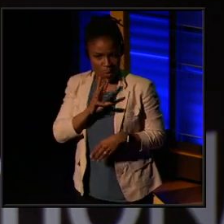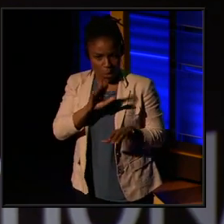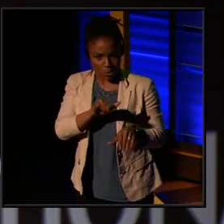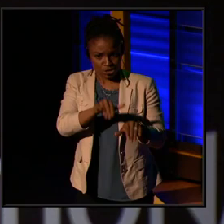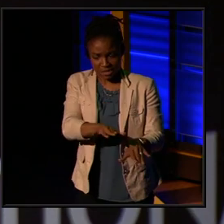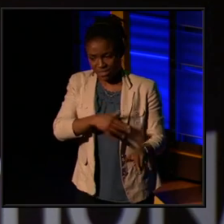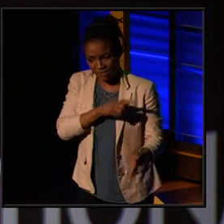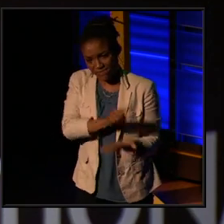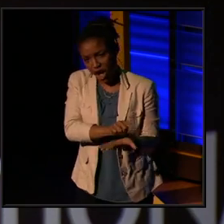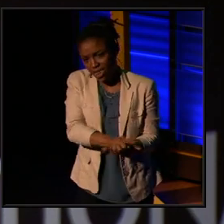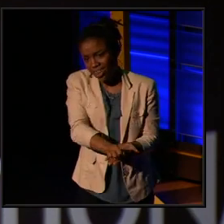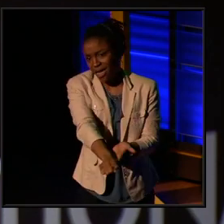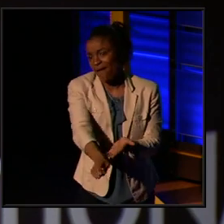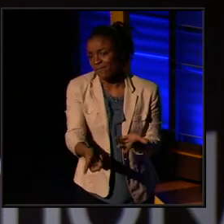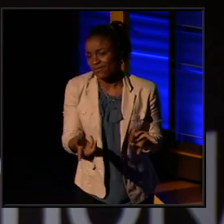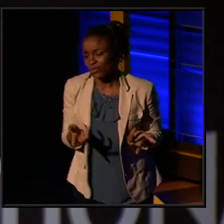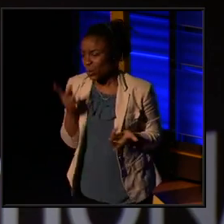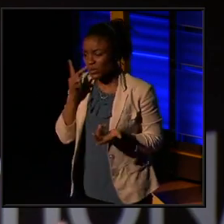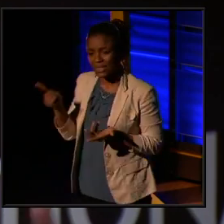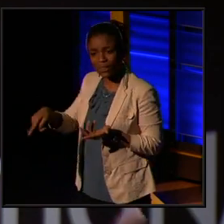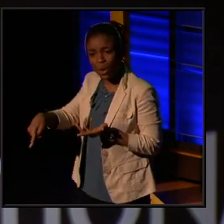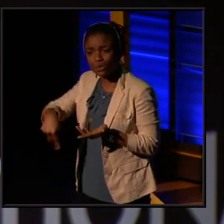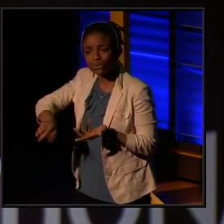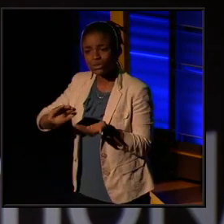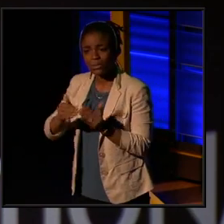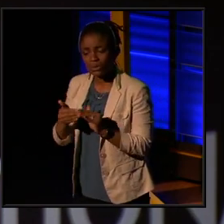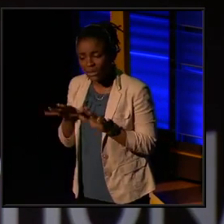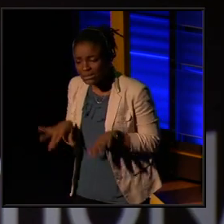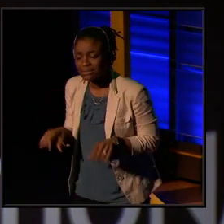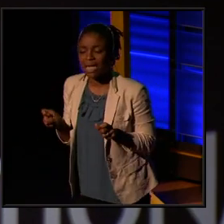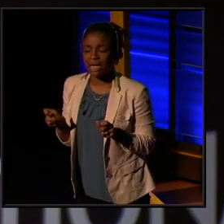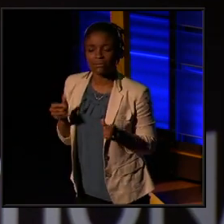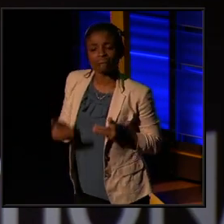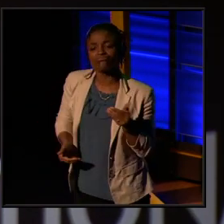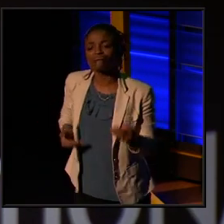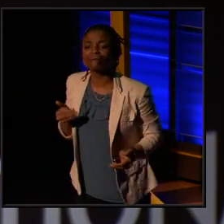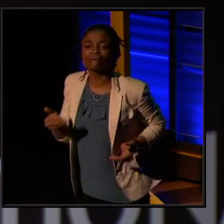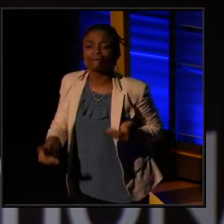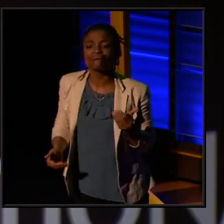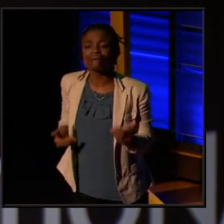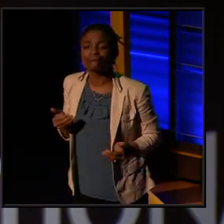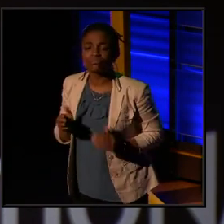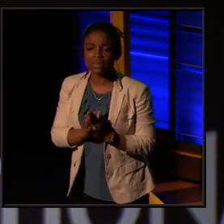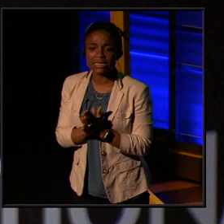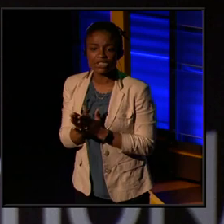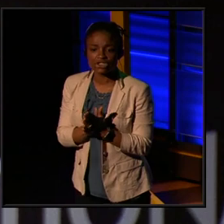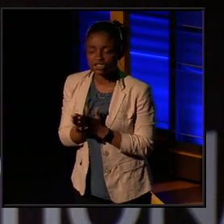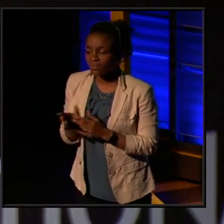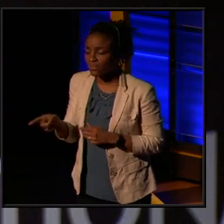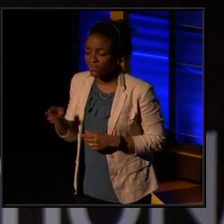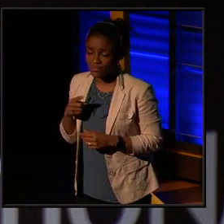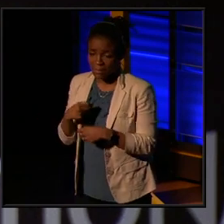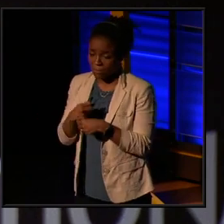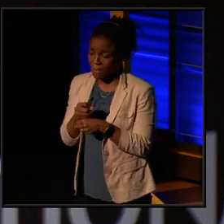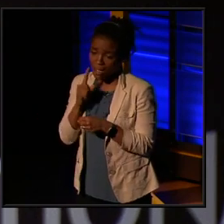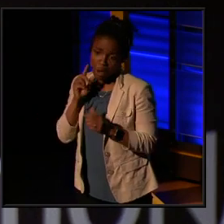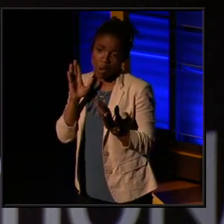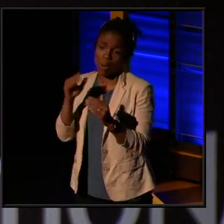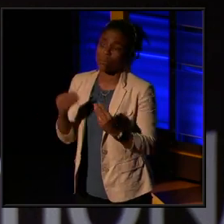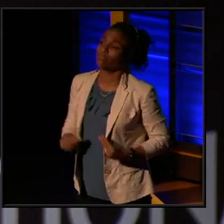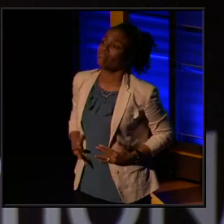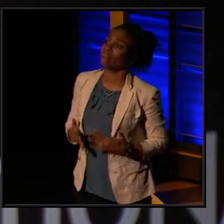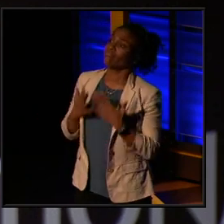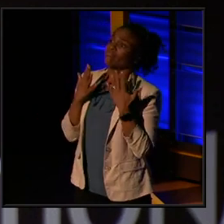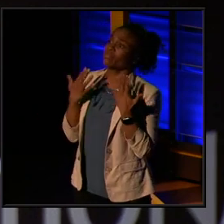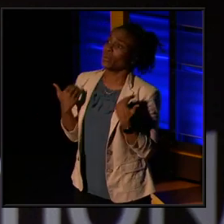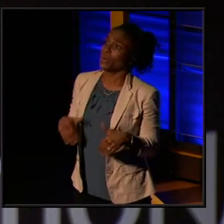fallen in love with it. So we're actually seeing communities really taking the step. Mm-hmm. And that is, I mean, that creates such hope within me. I mean,